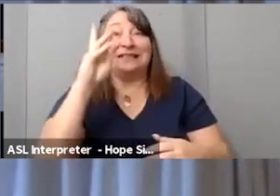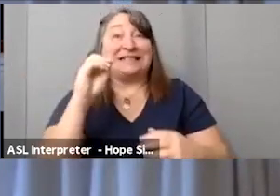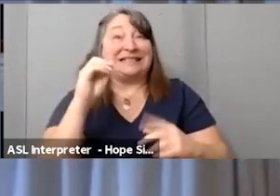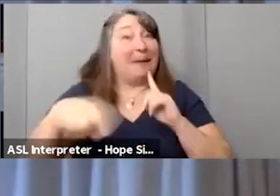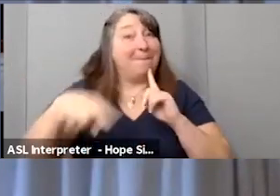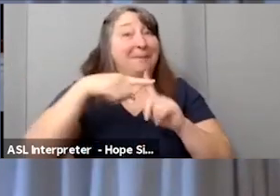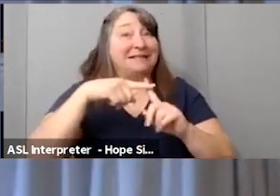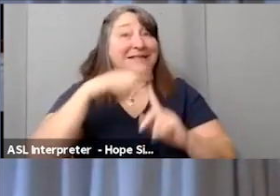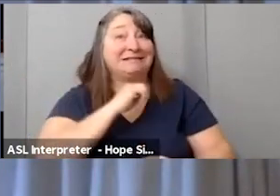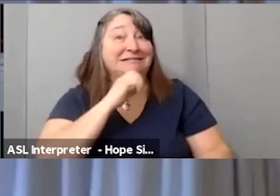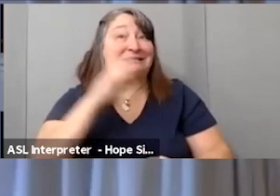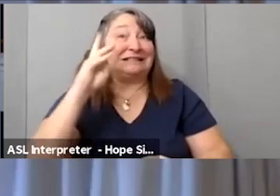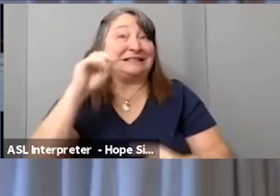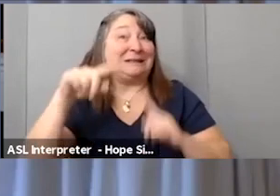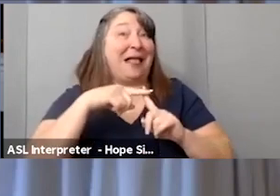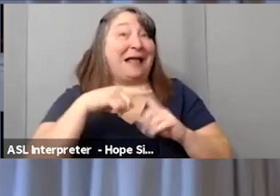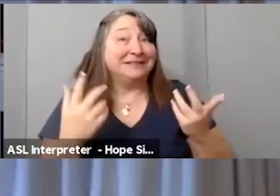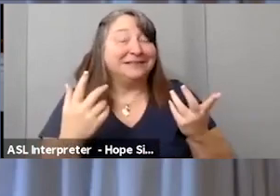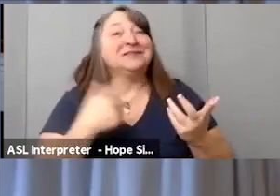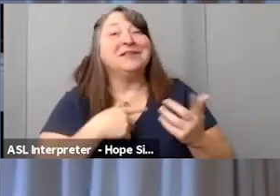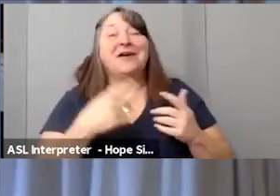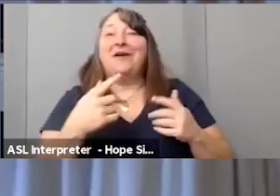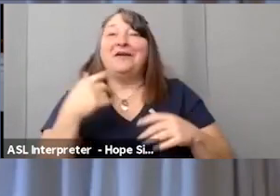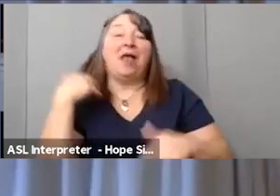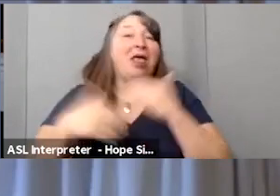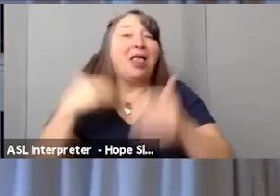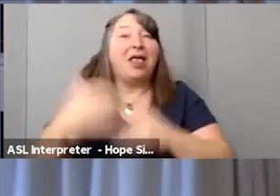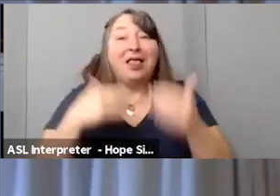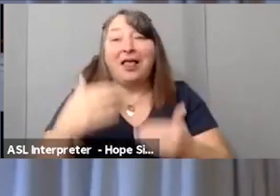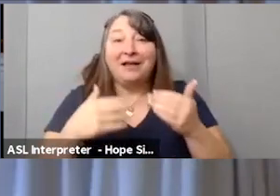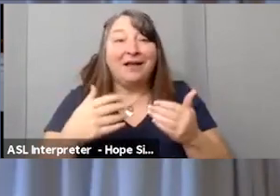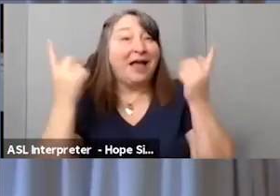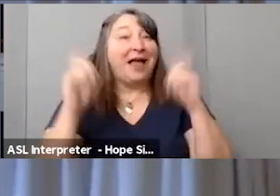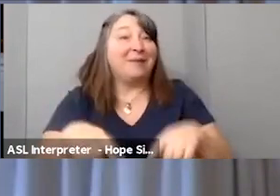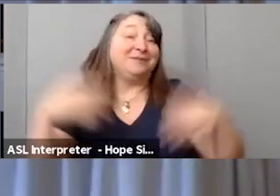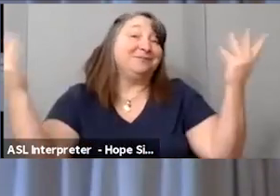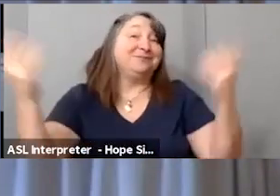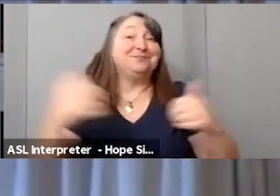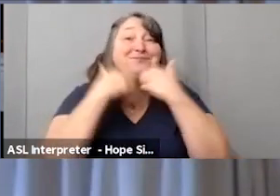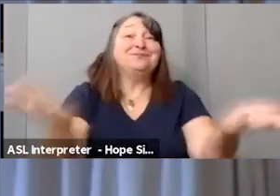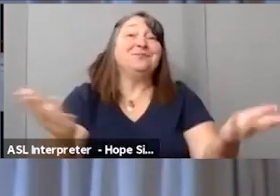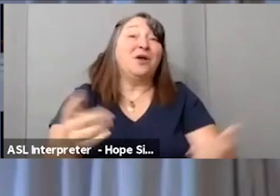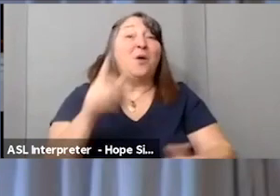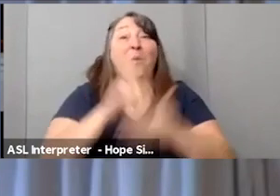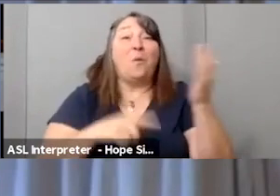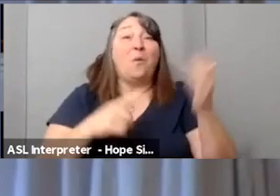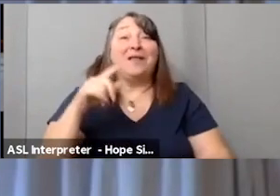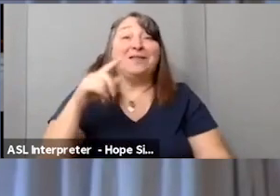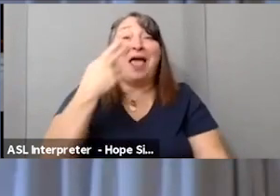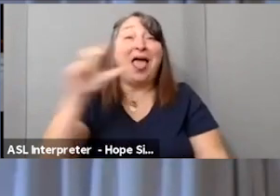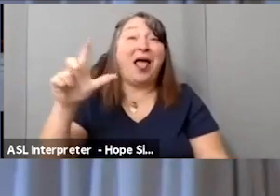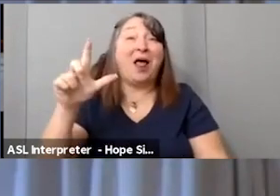And so, you know, you get to a point where it's like, what the hell? Who gives a crap? You